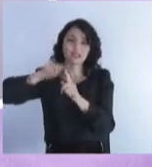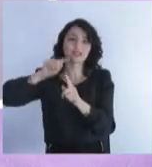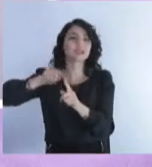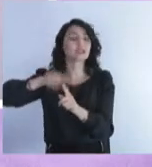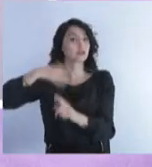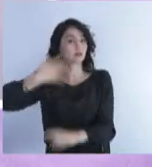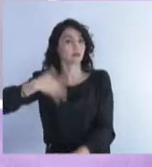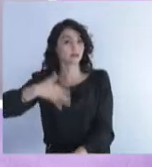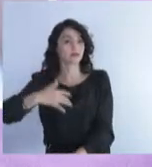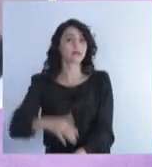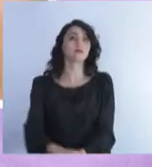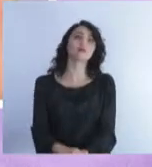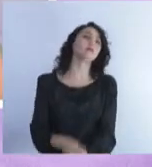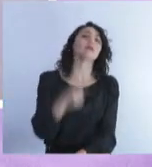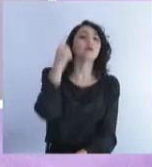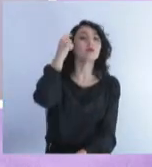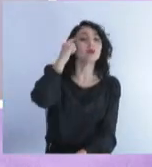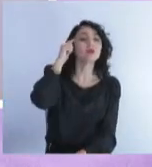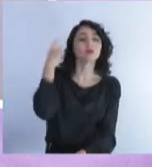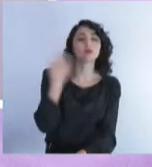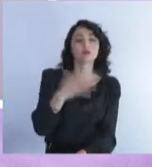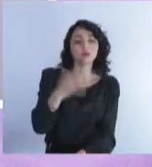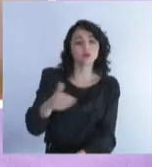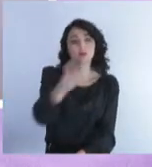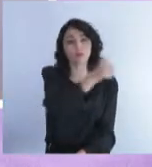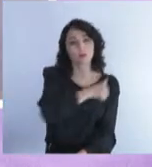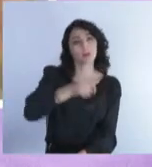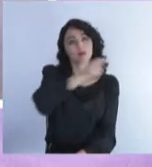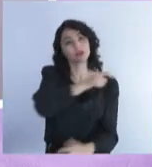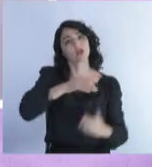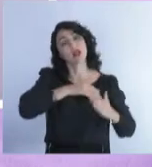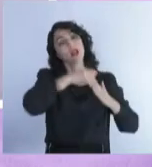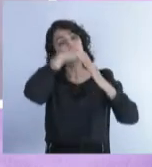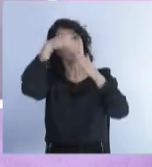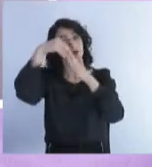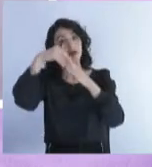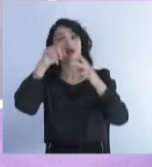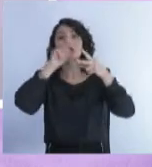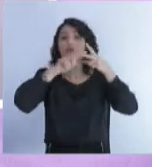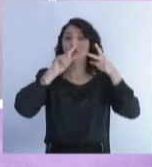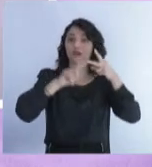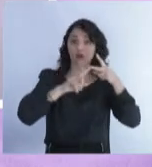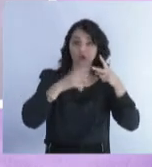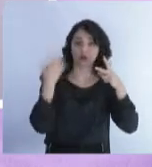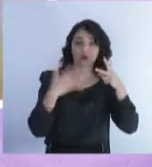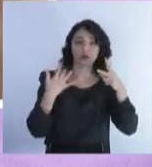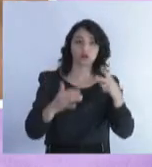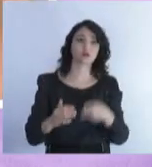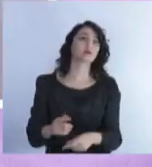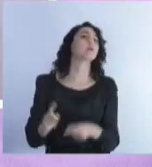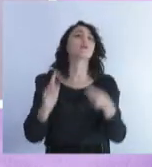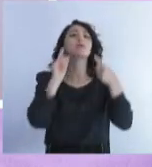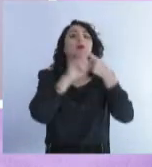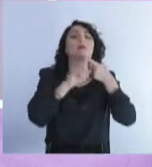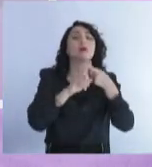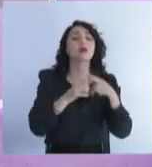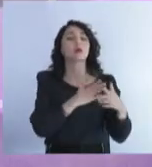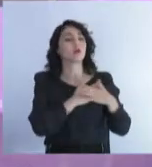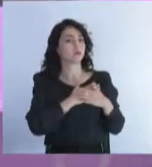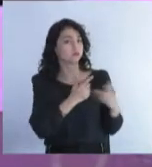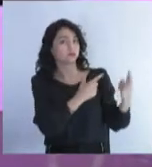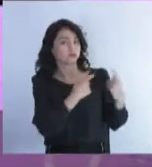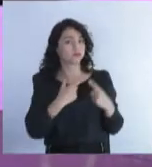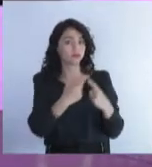that. So I think that from a leader point of view in a company, a few things. One is manage